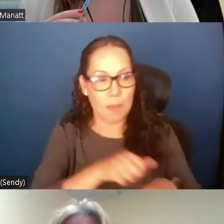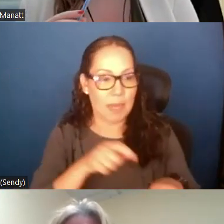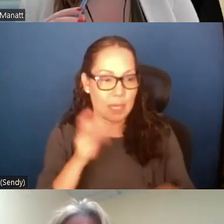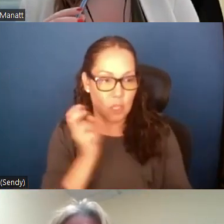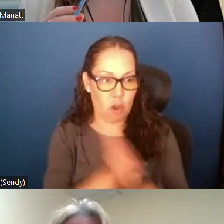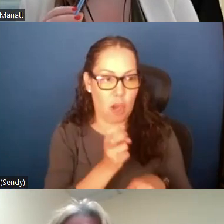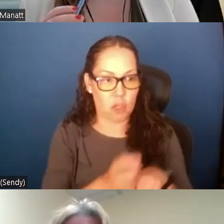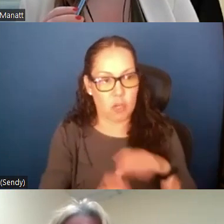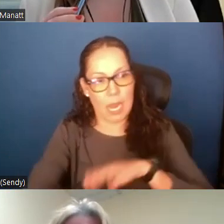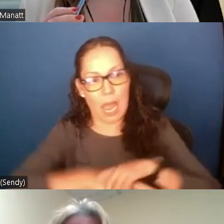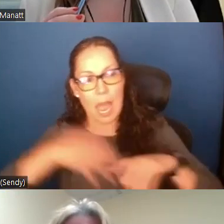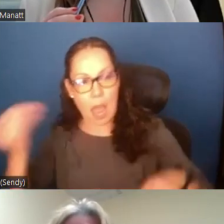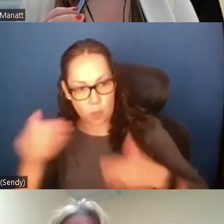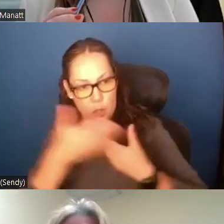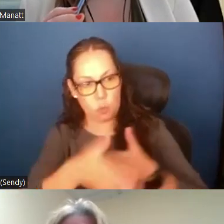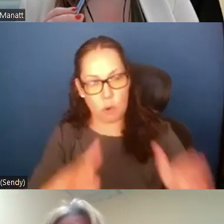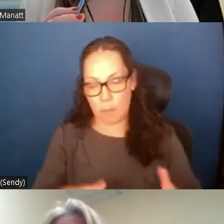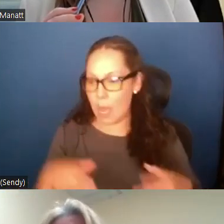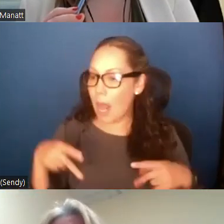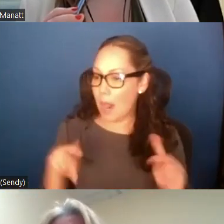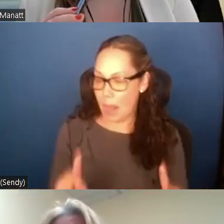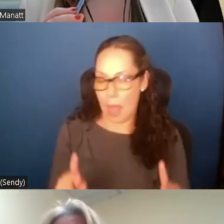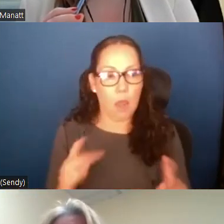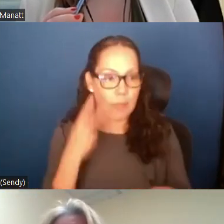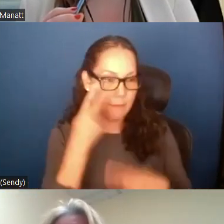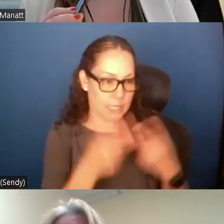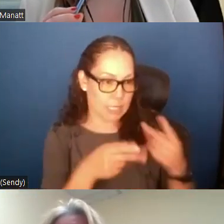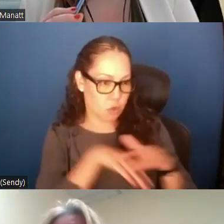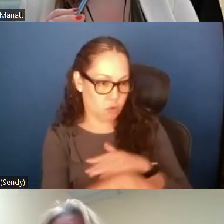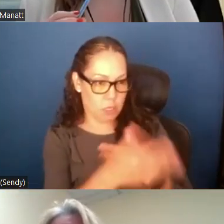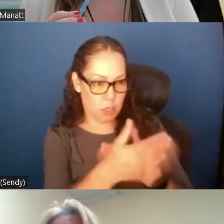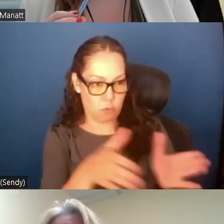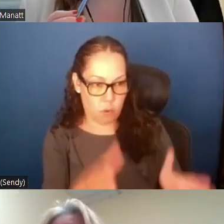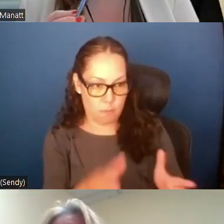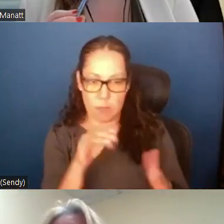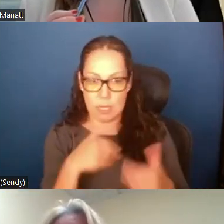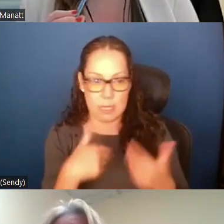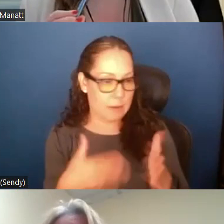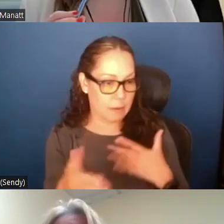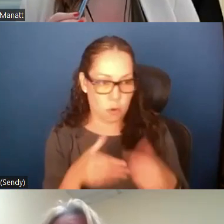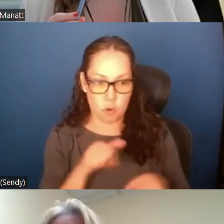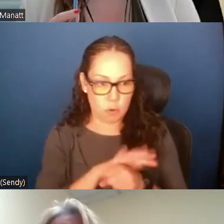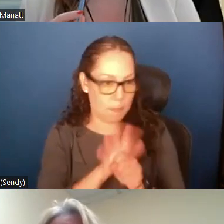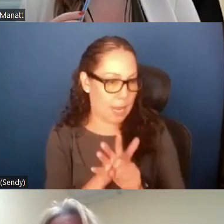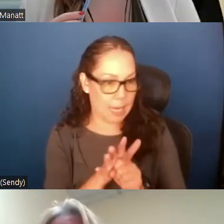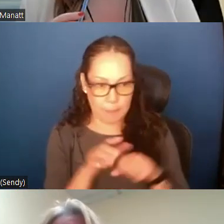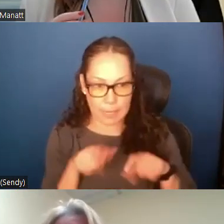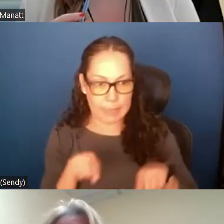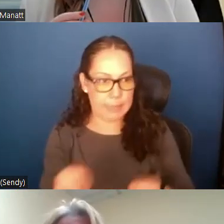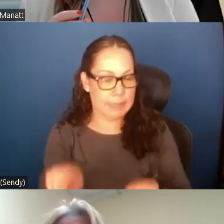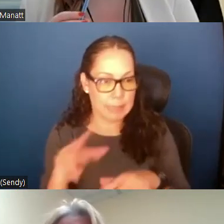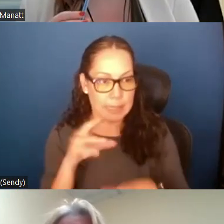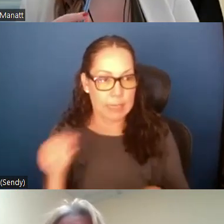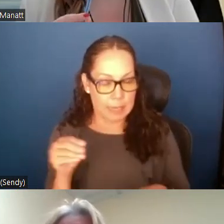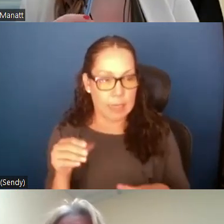those visits allowed in their room, even during the pandemic of some kind. The PPE will protect them in a giant visiting room. It'll